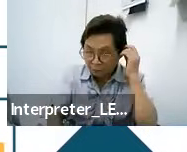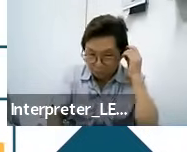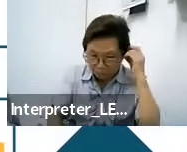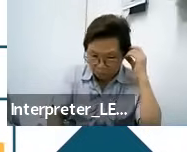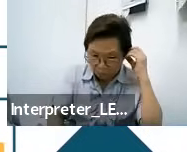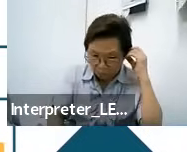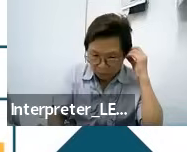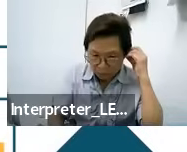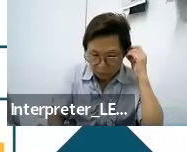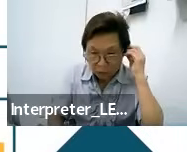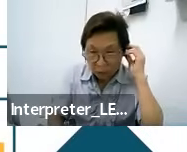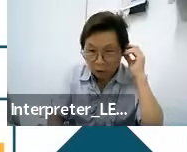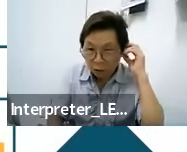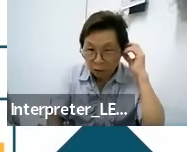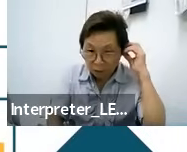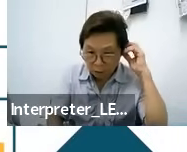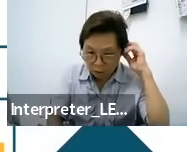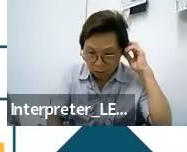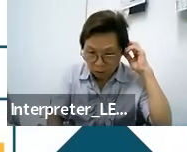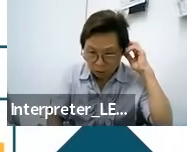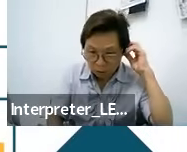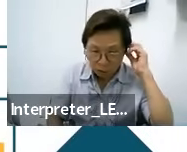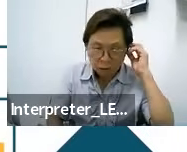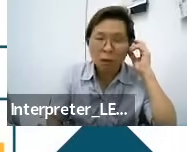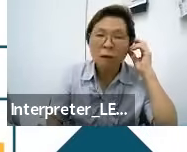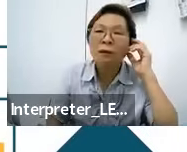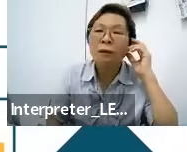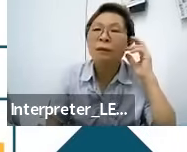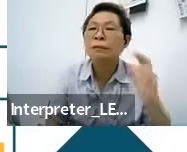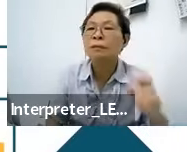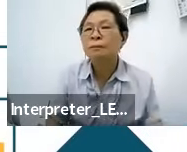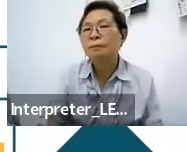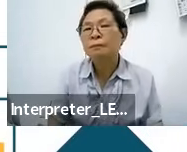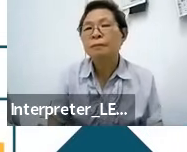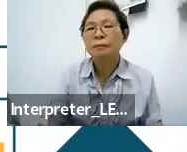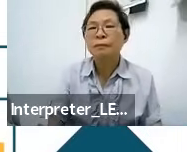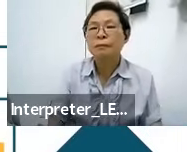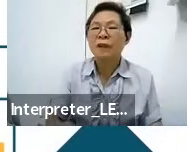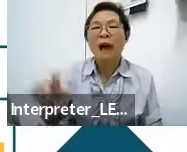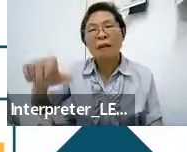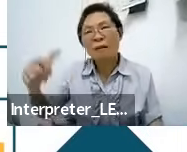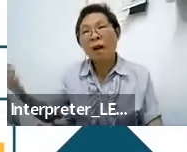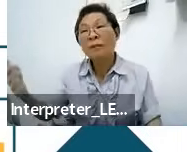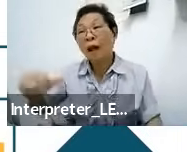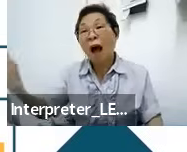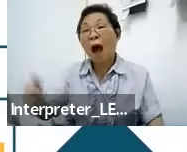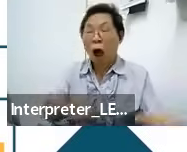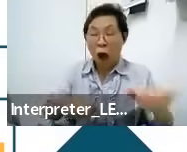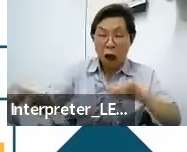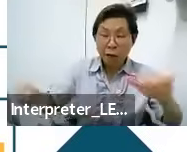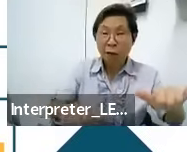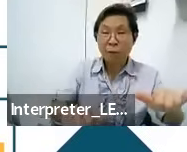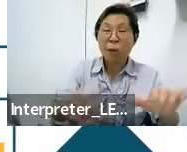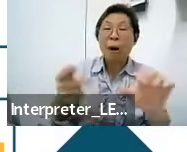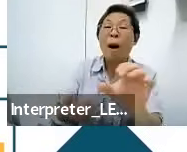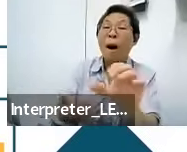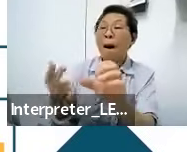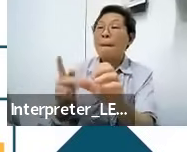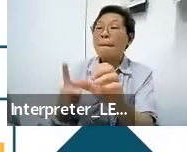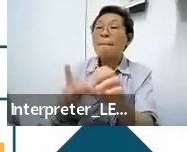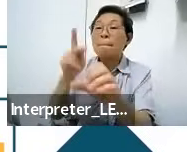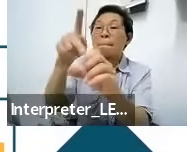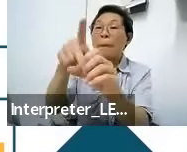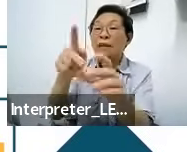The next point that I wanna raise is active participations of